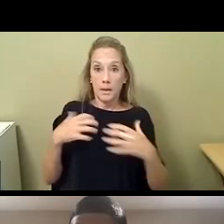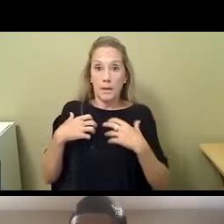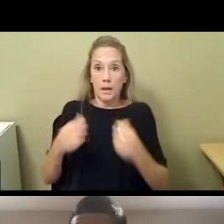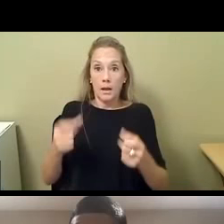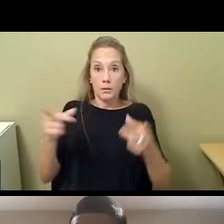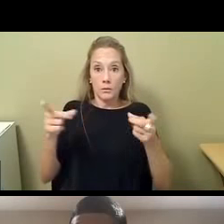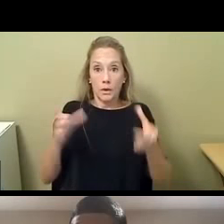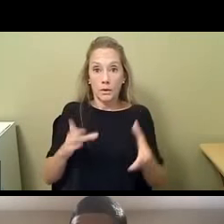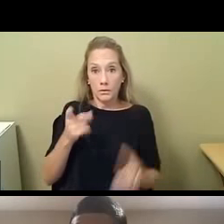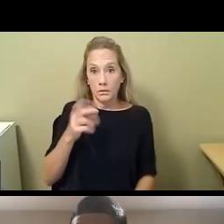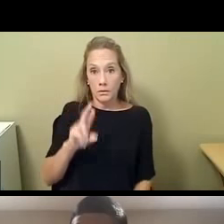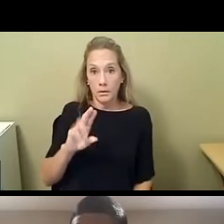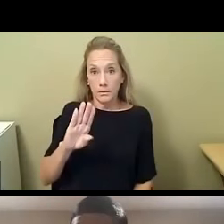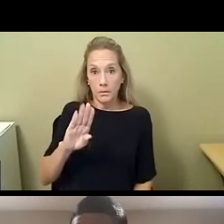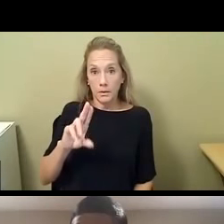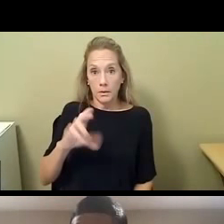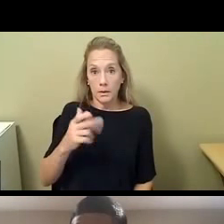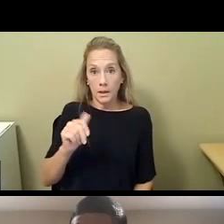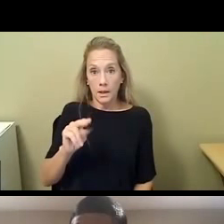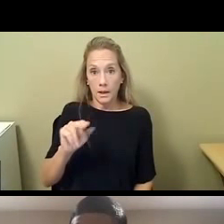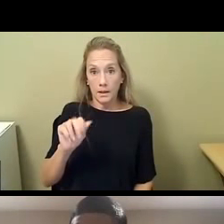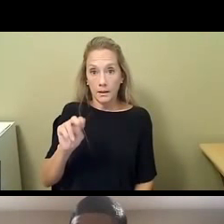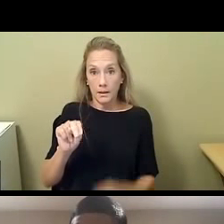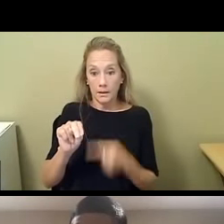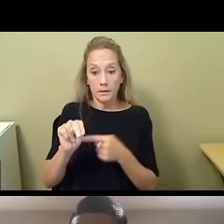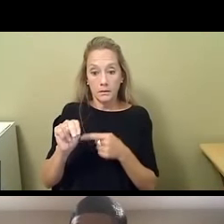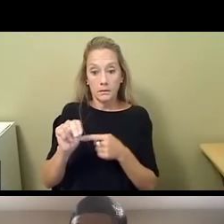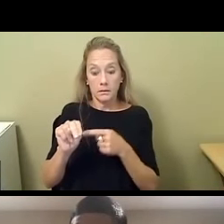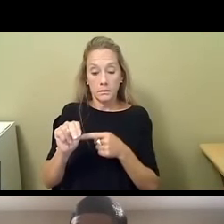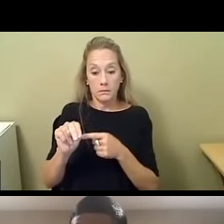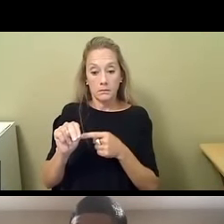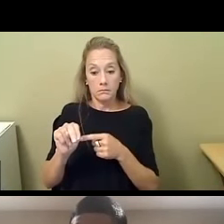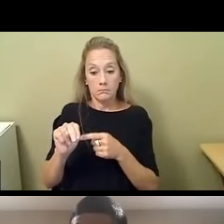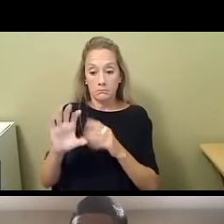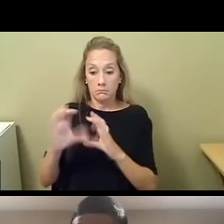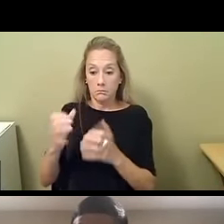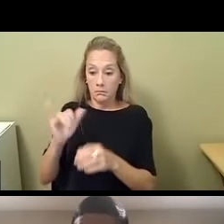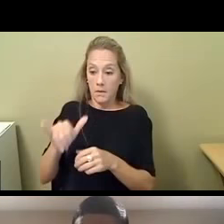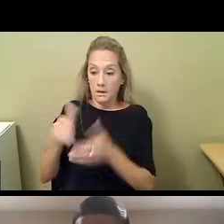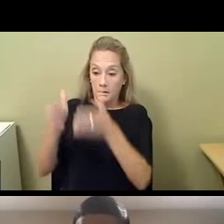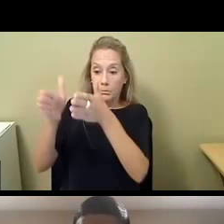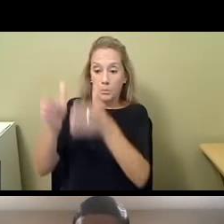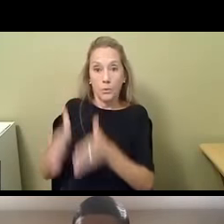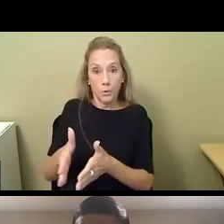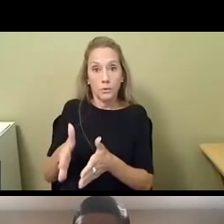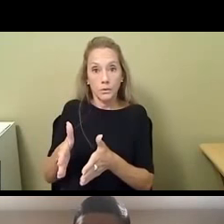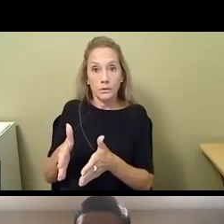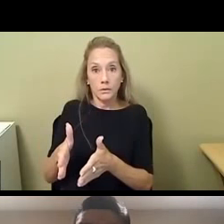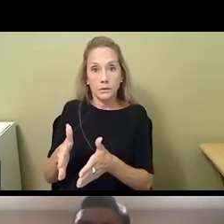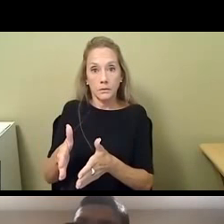Buchanan, is the entity, the individual who issues public health